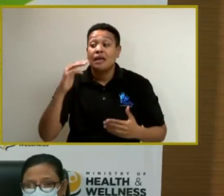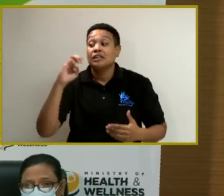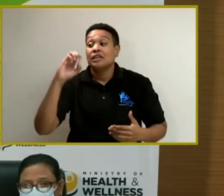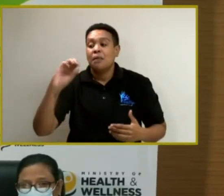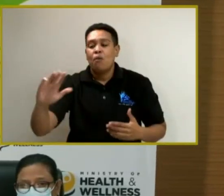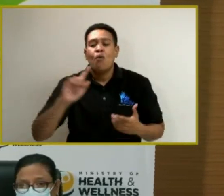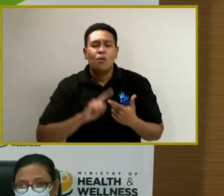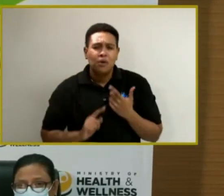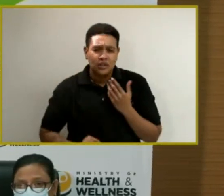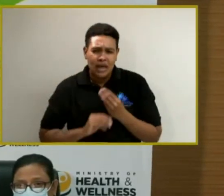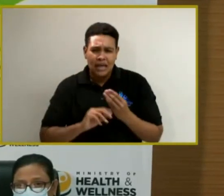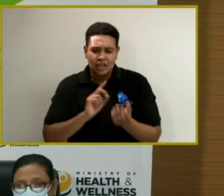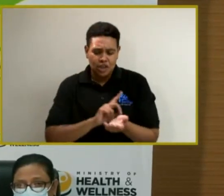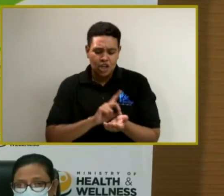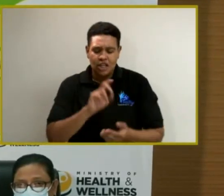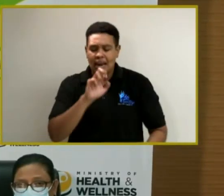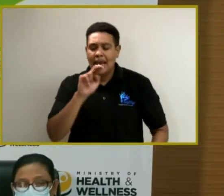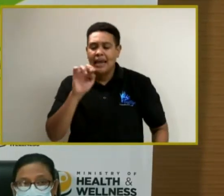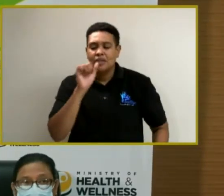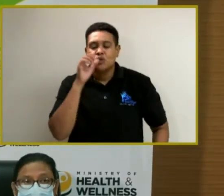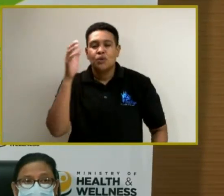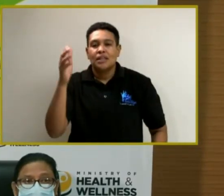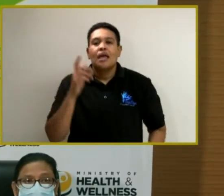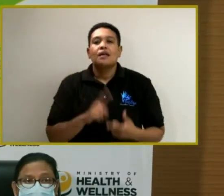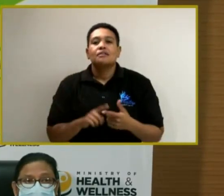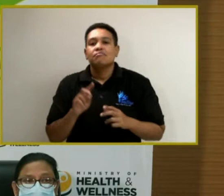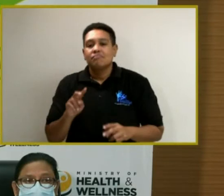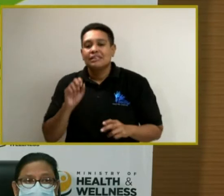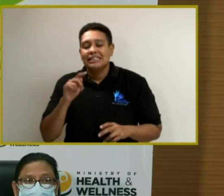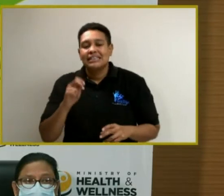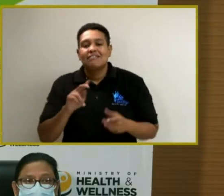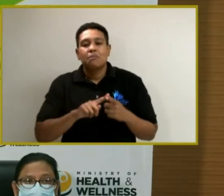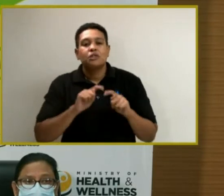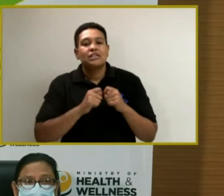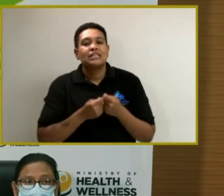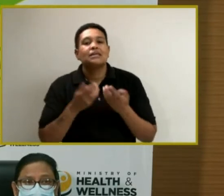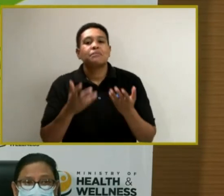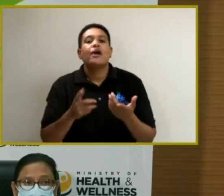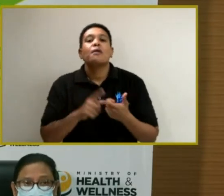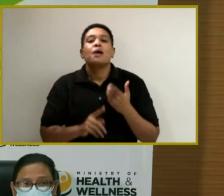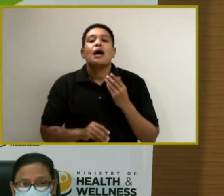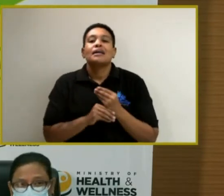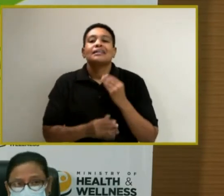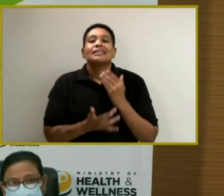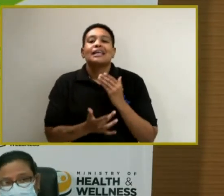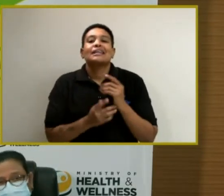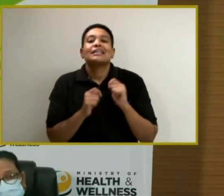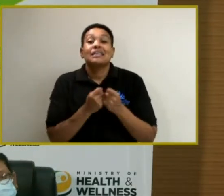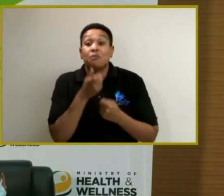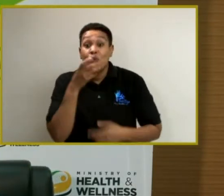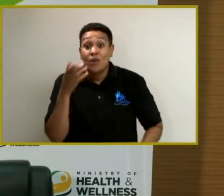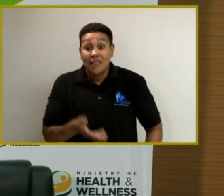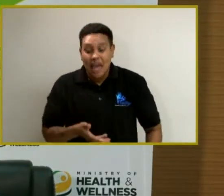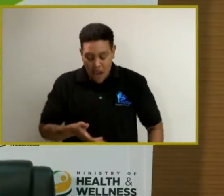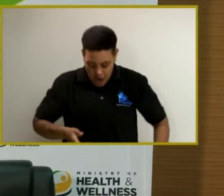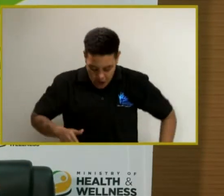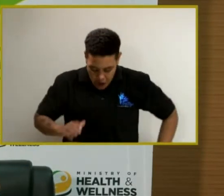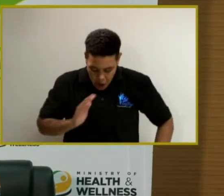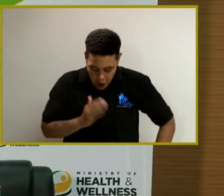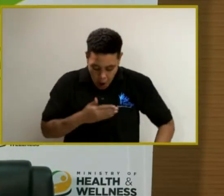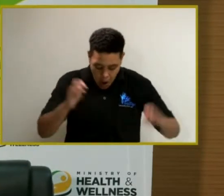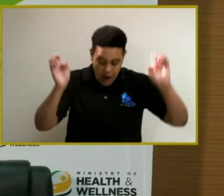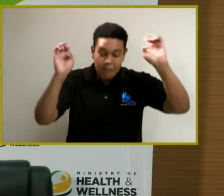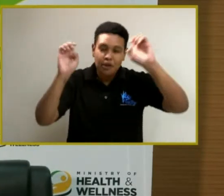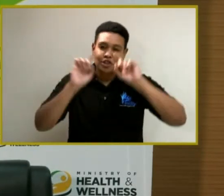CMO and Dr. Ennis, who is on standby, Steve and his team, and the technical team who are here at our